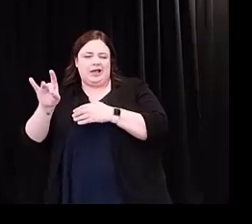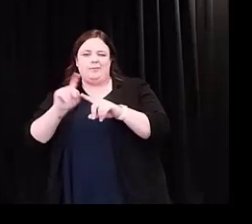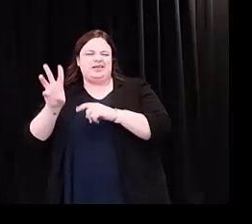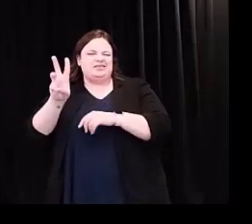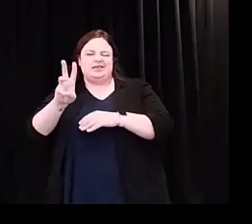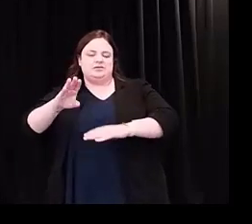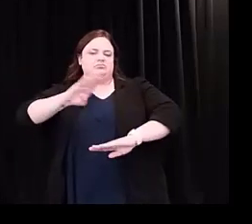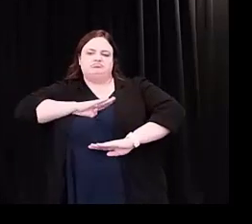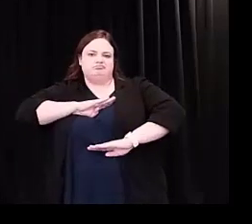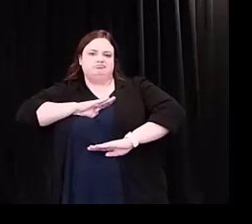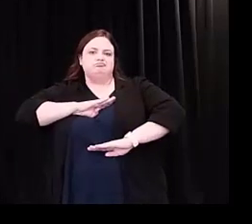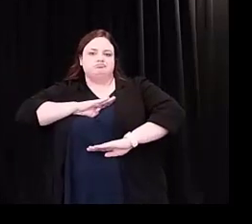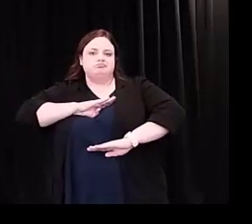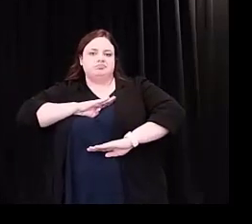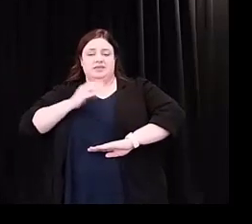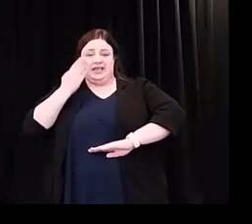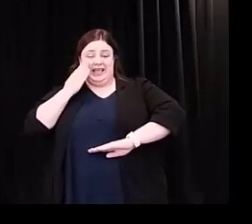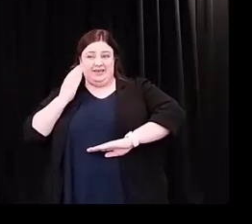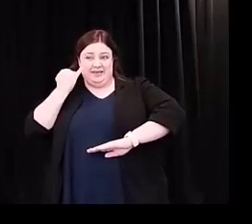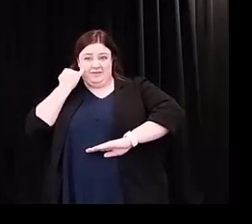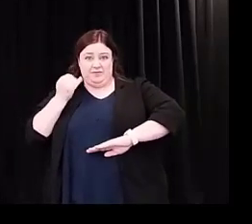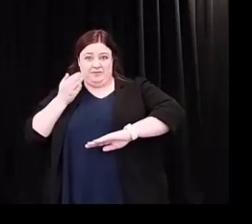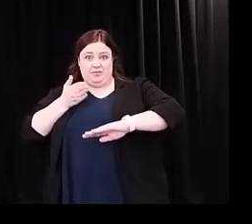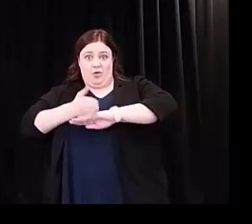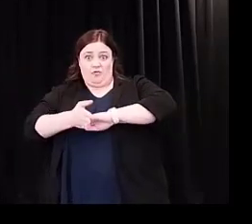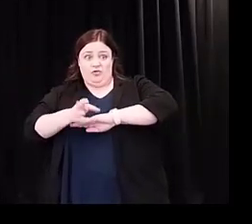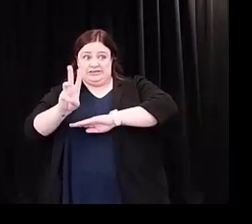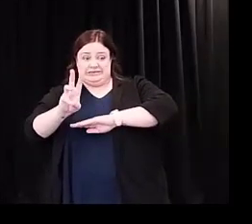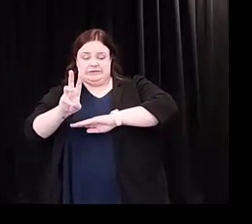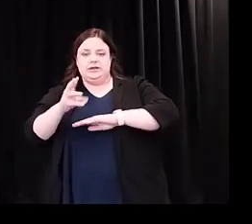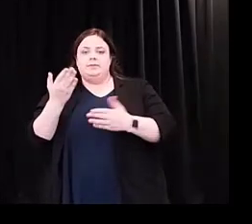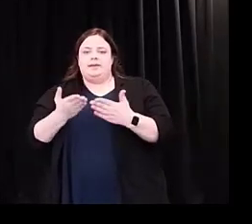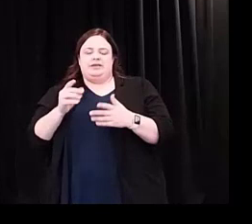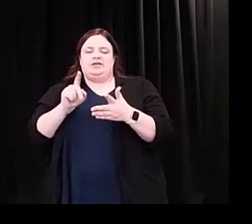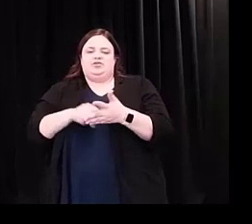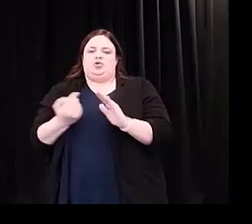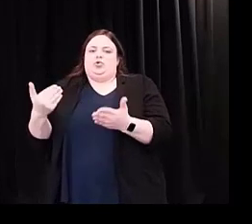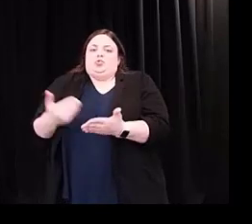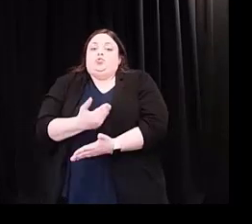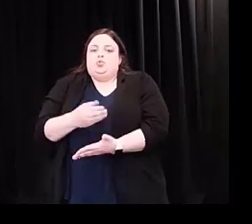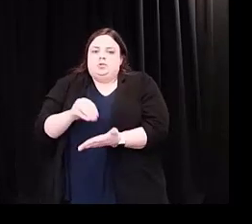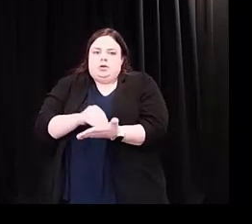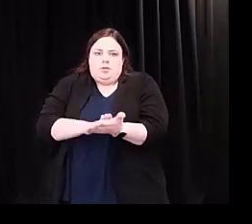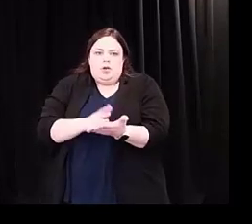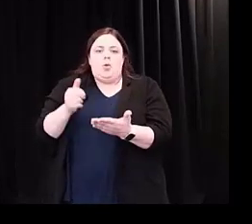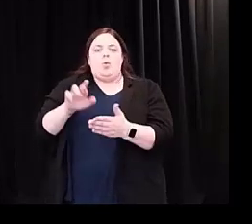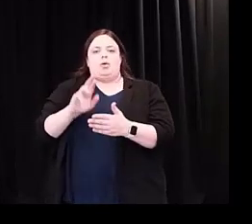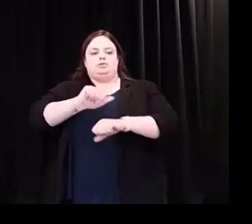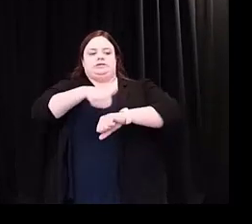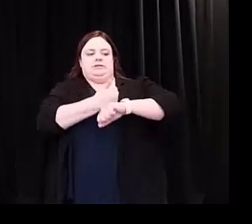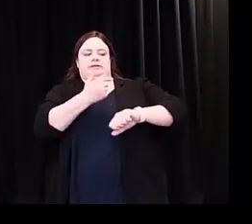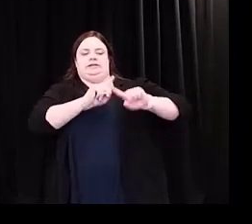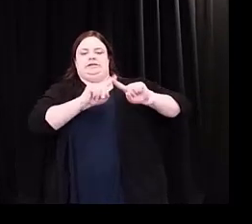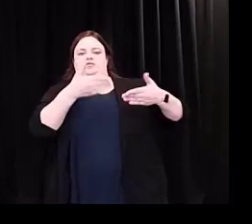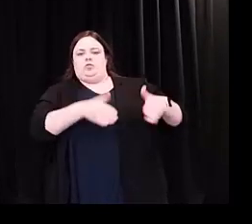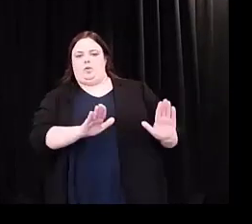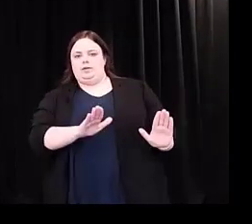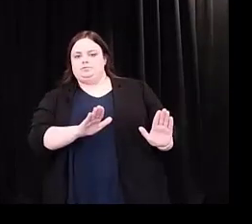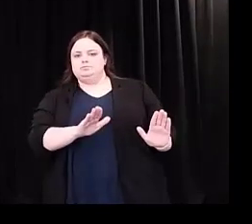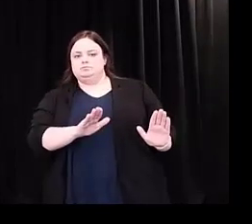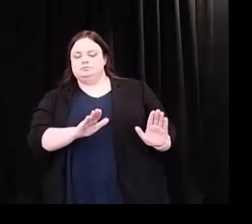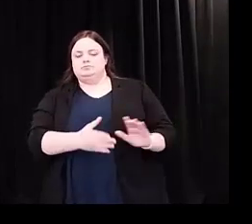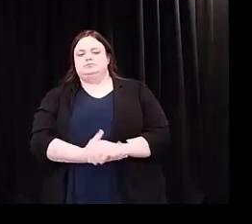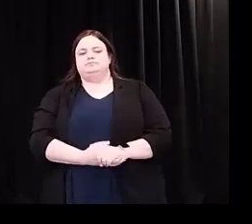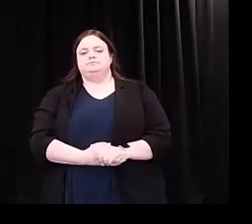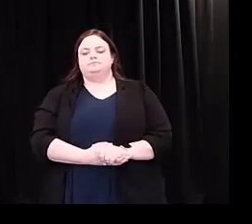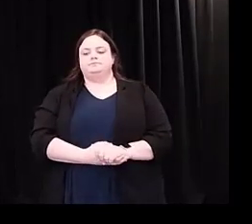plenty. If you're going more than 6, you might need to start another document or format that in a different way. One